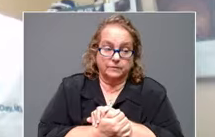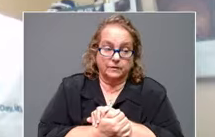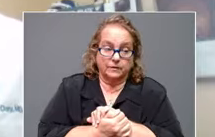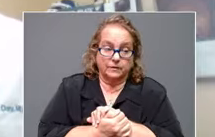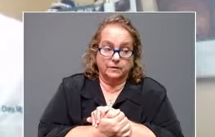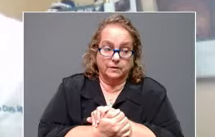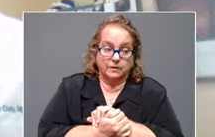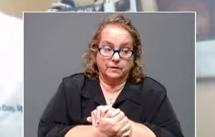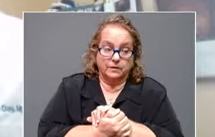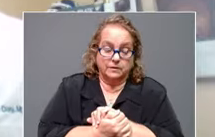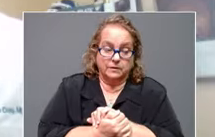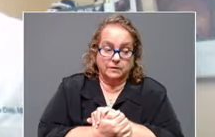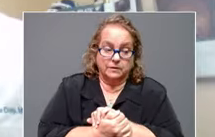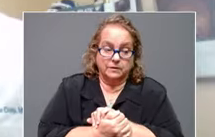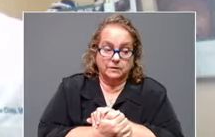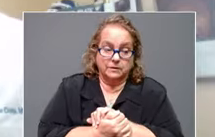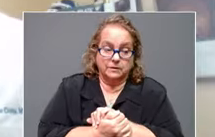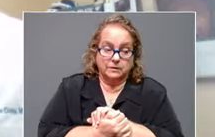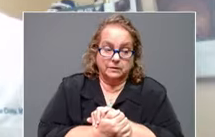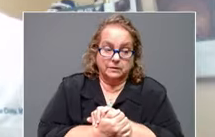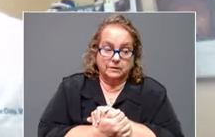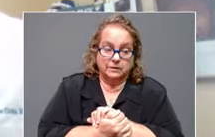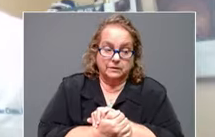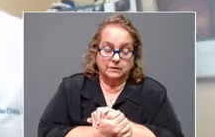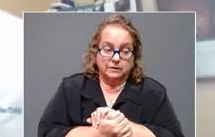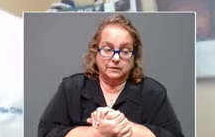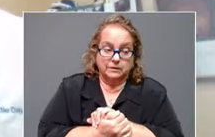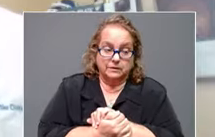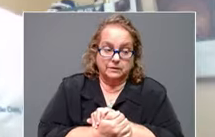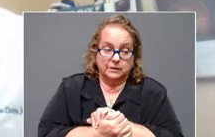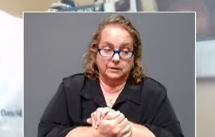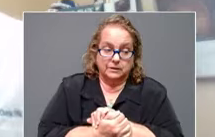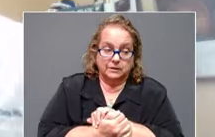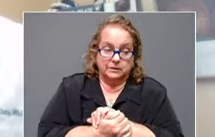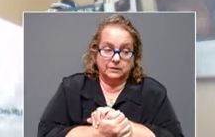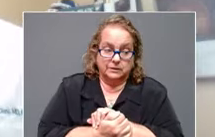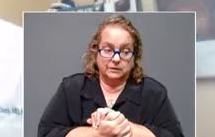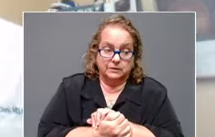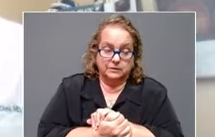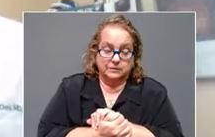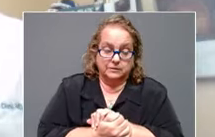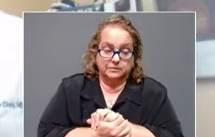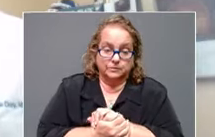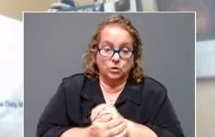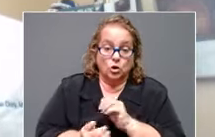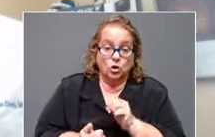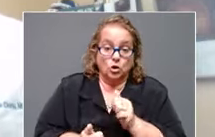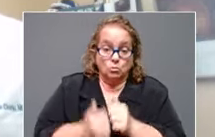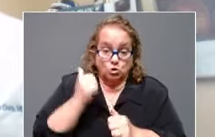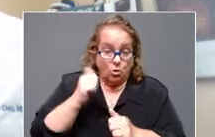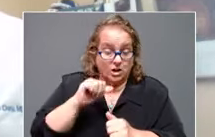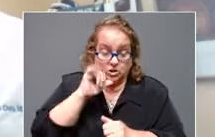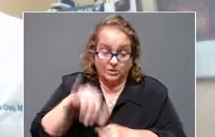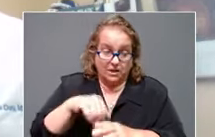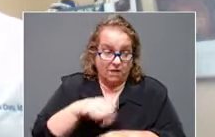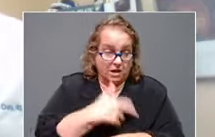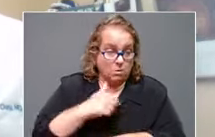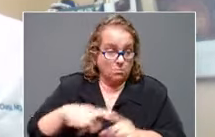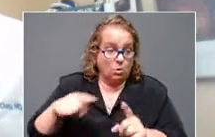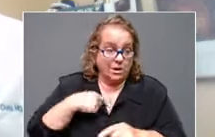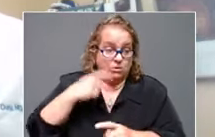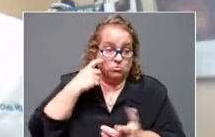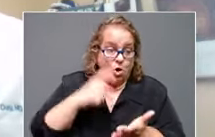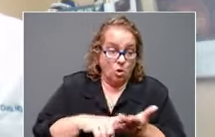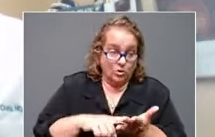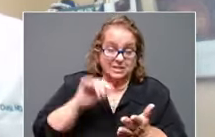of 190 to 200 children with COVID-19 are admitted to U.S. hospitals every day. And that gives a high hospitalization rate that's